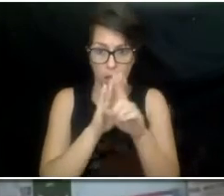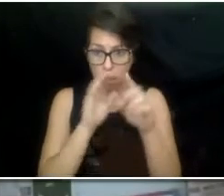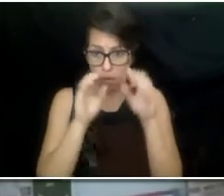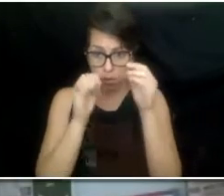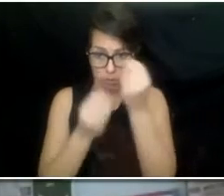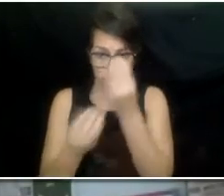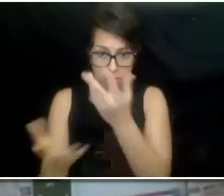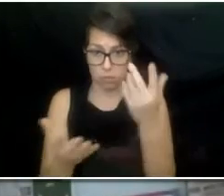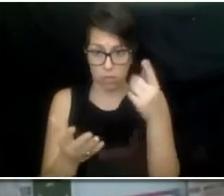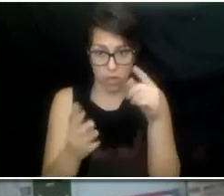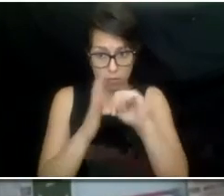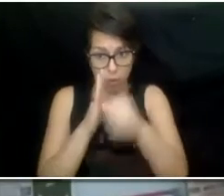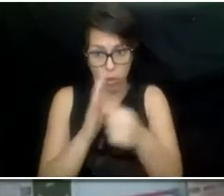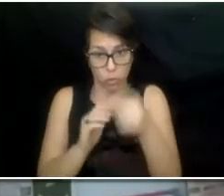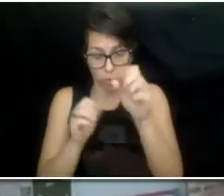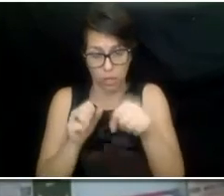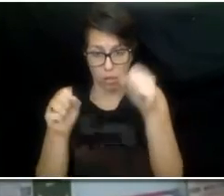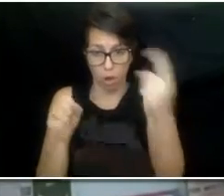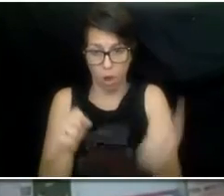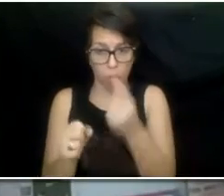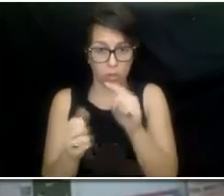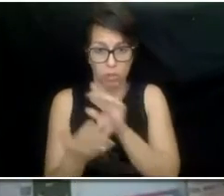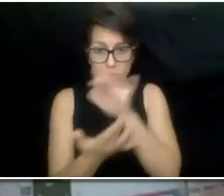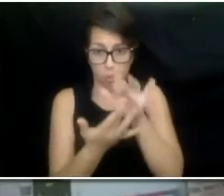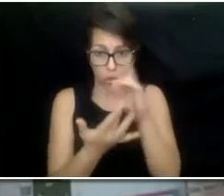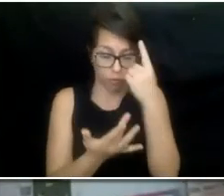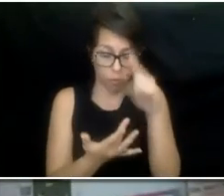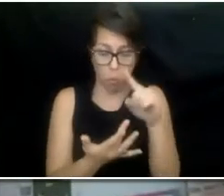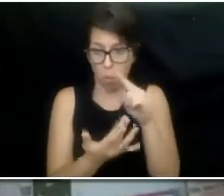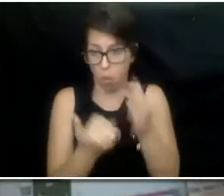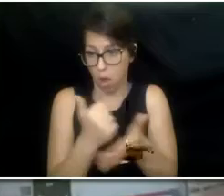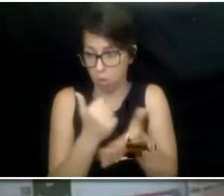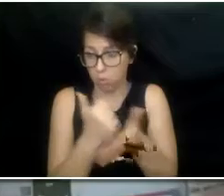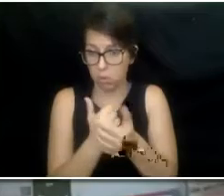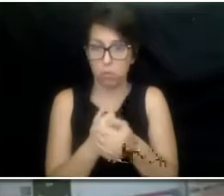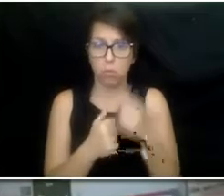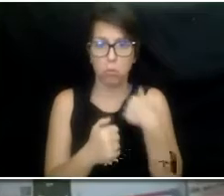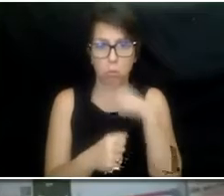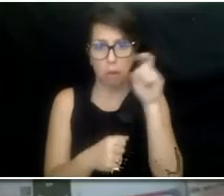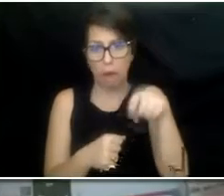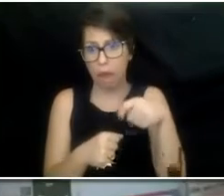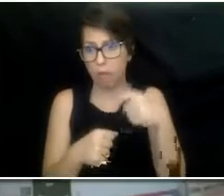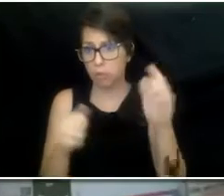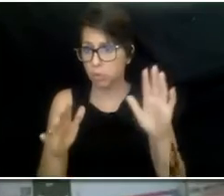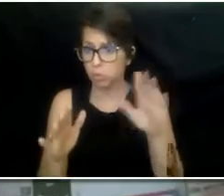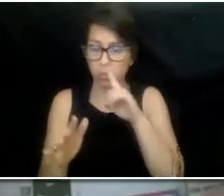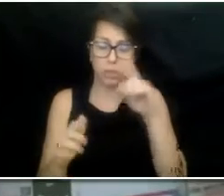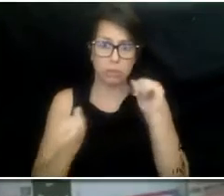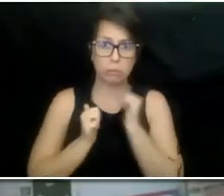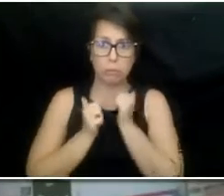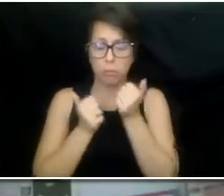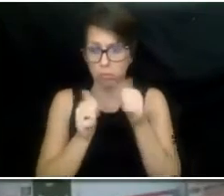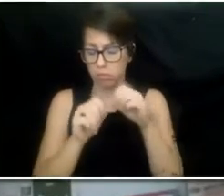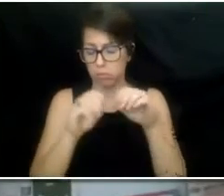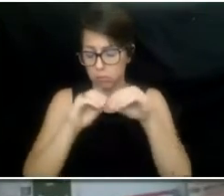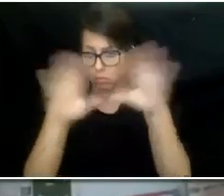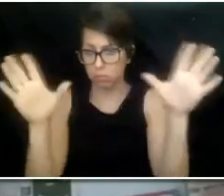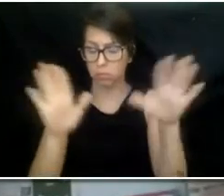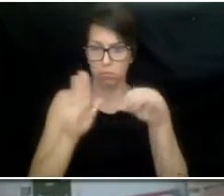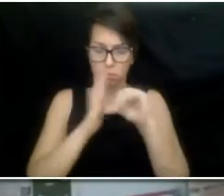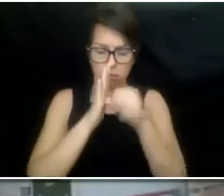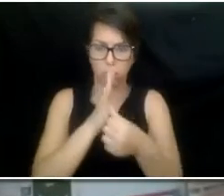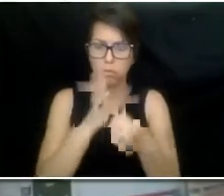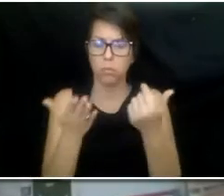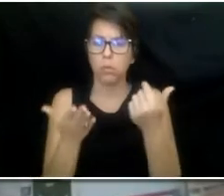pause restrictions are lifted and we have to understand how the city the city council and each of